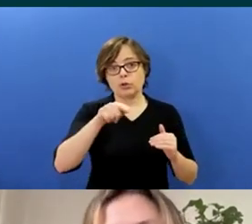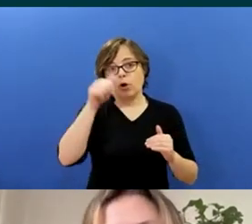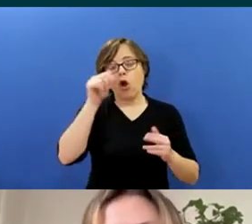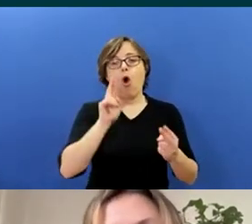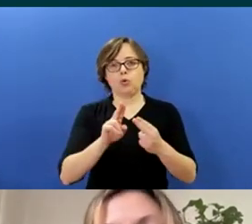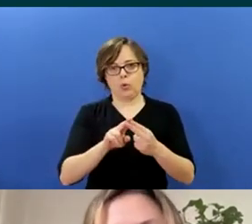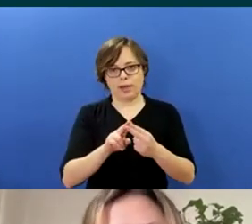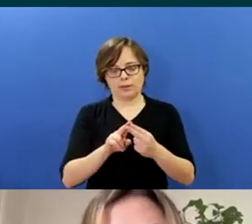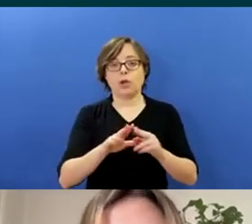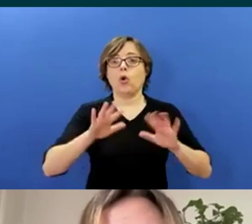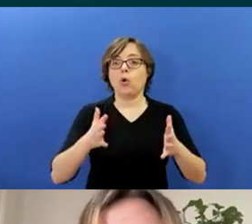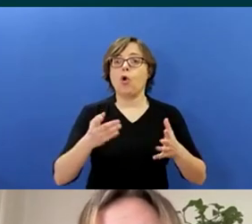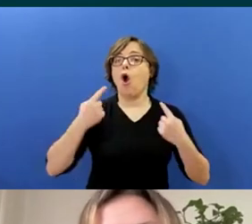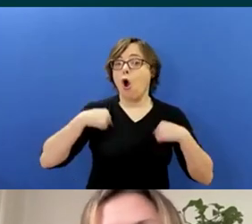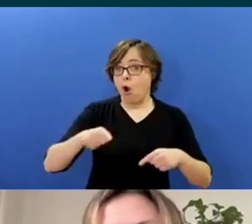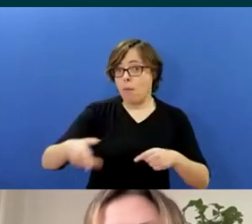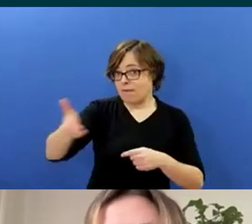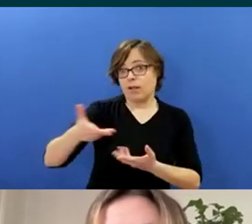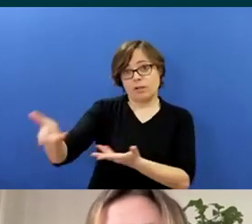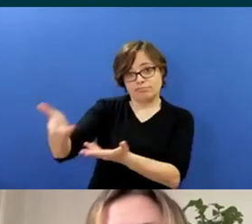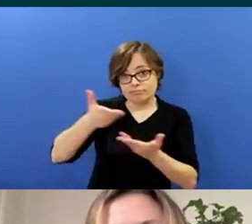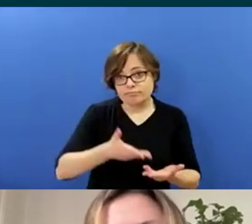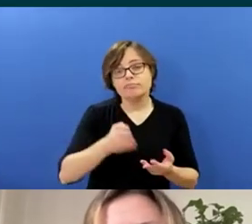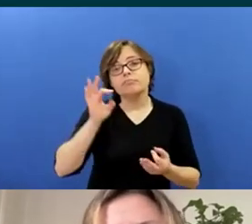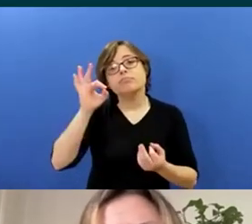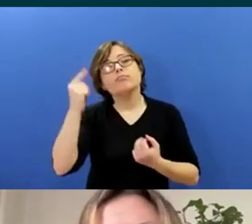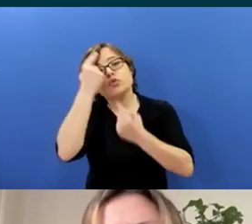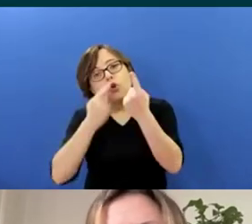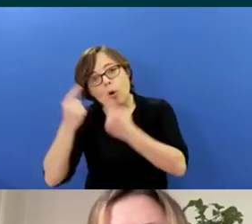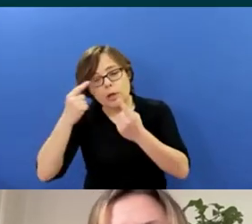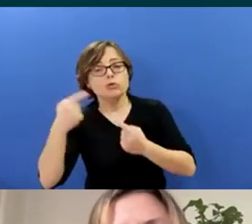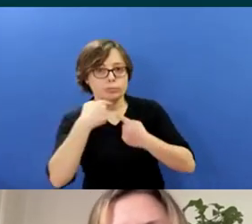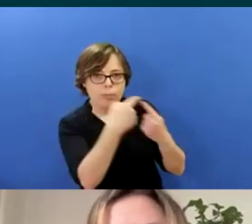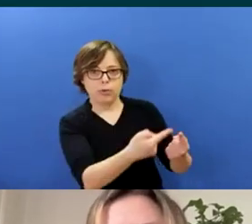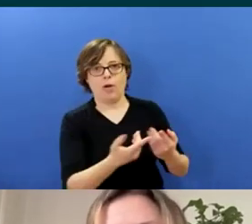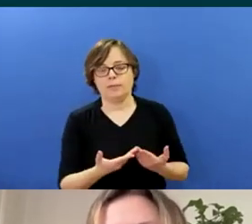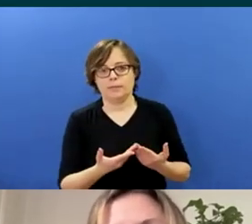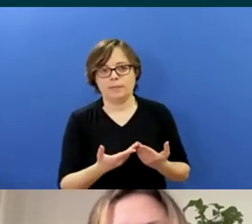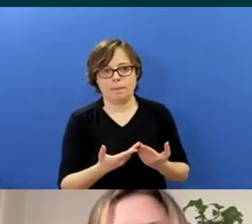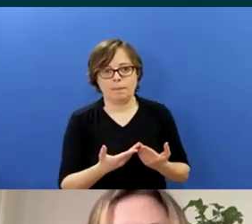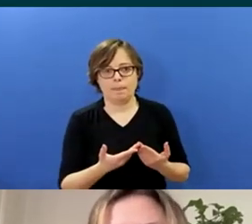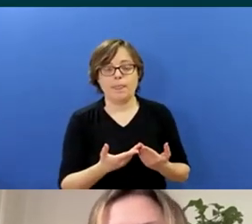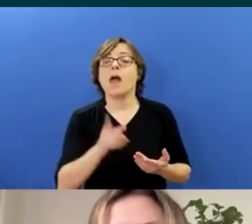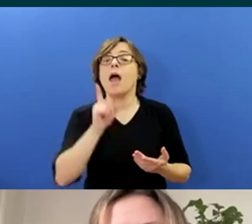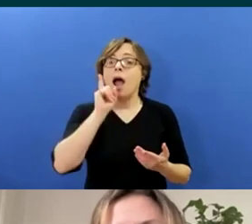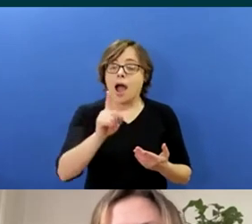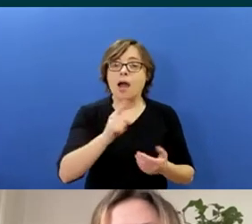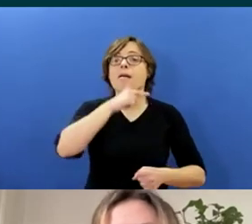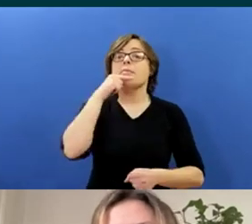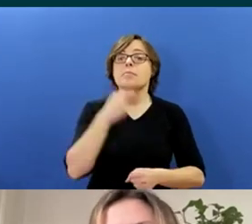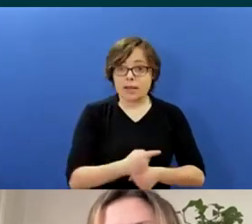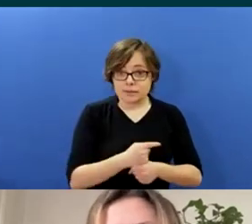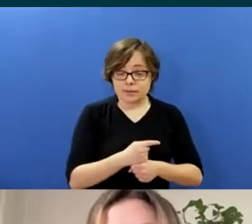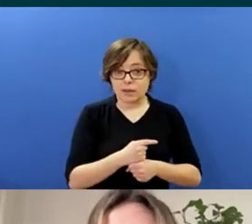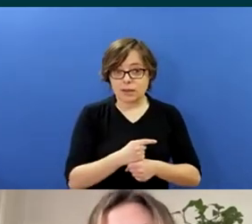Citizens in this case are invited to share their views, but the final decisions remain within the